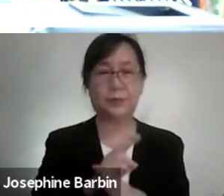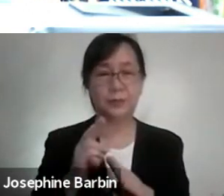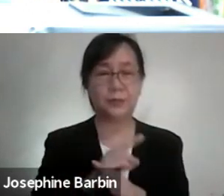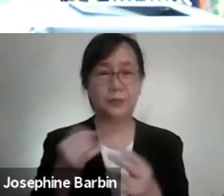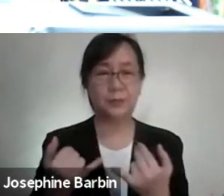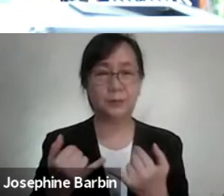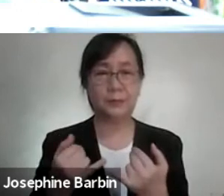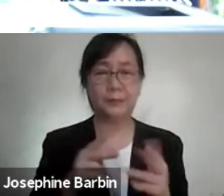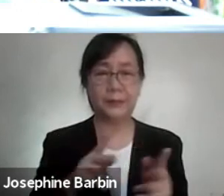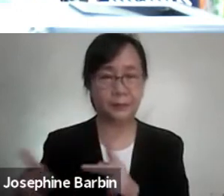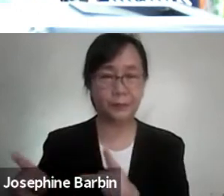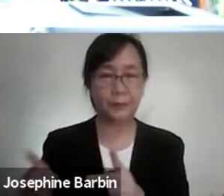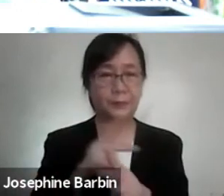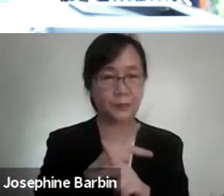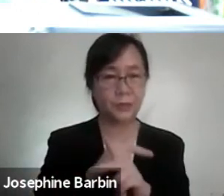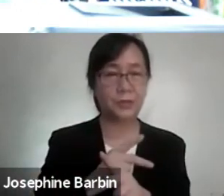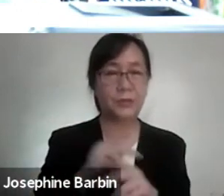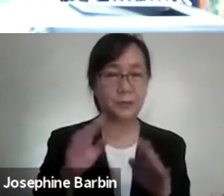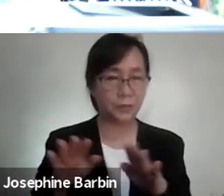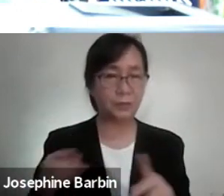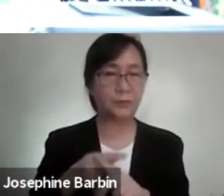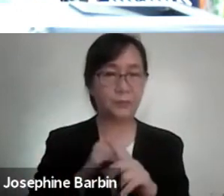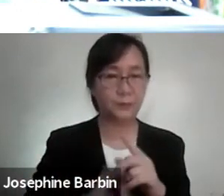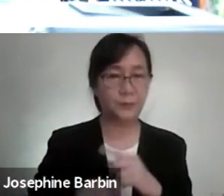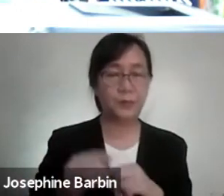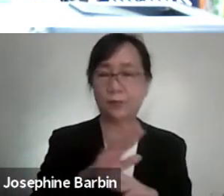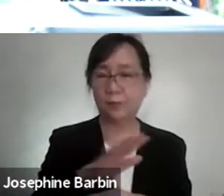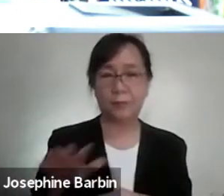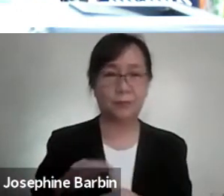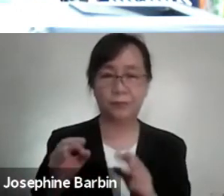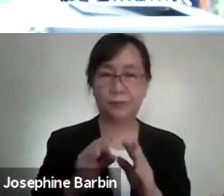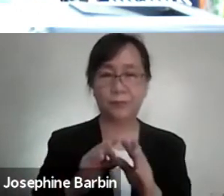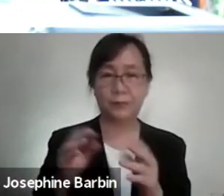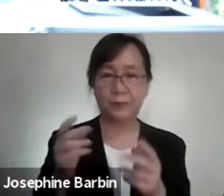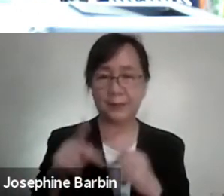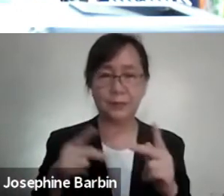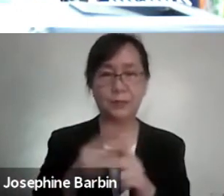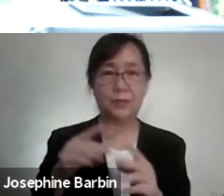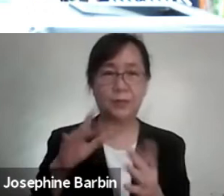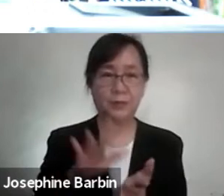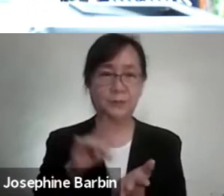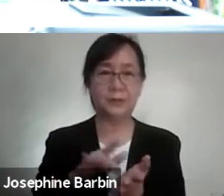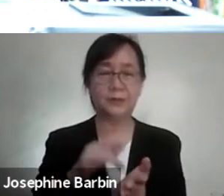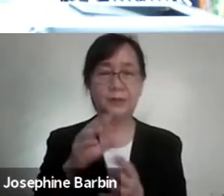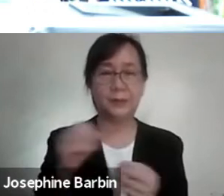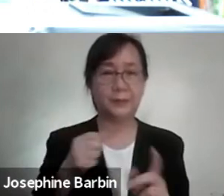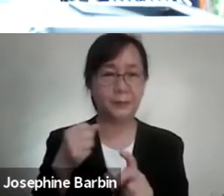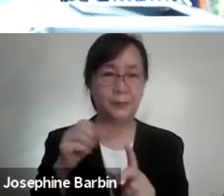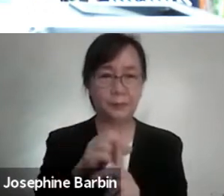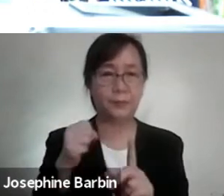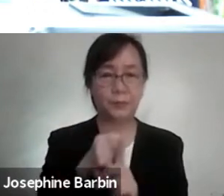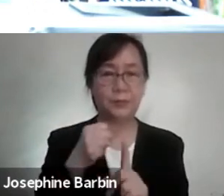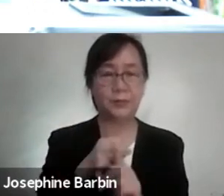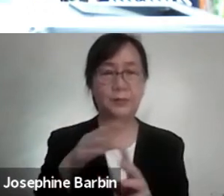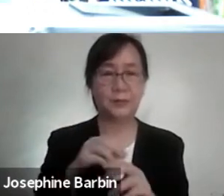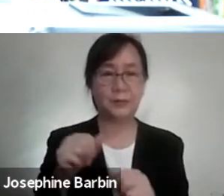of Action for the Protection of Children from all forms of online exploitation and abuse in ASEAN.